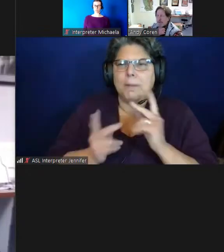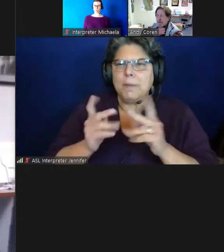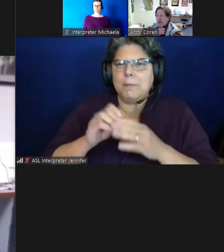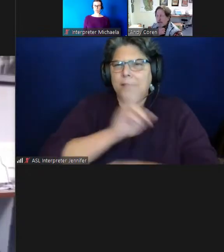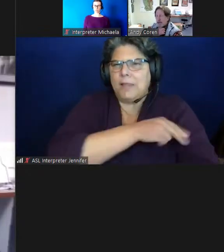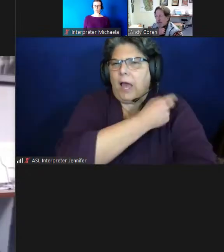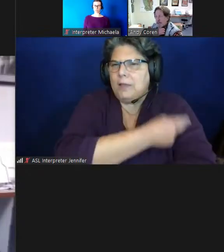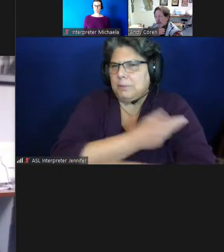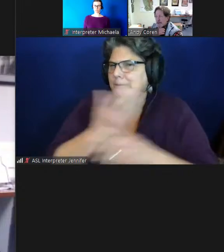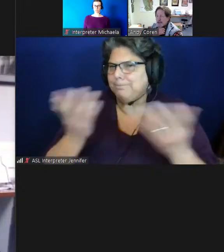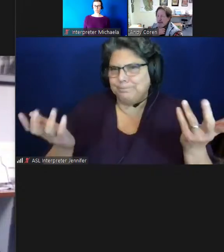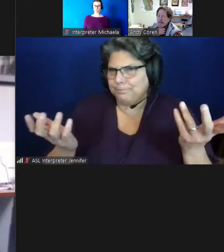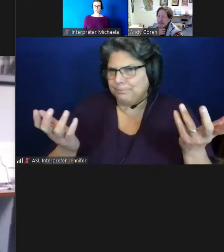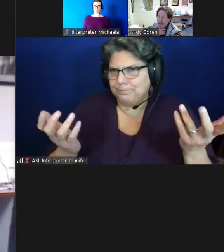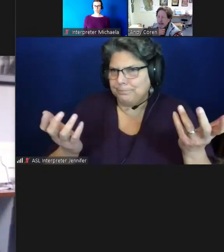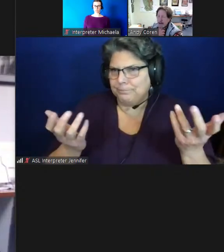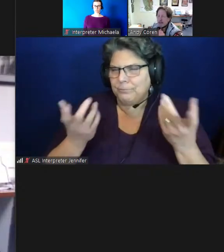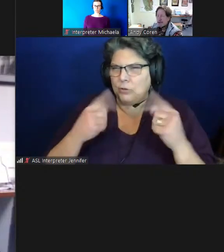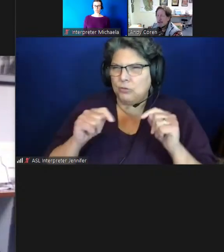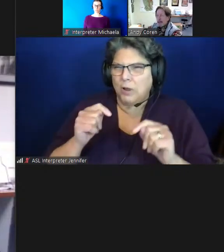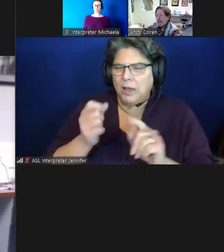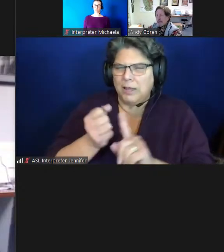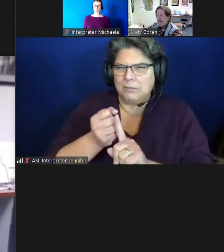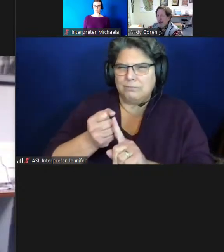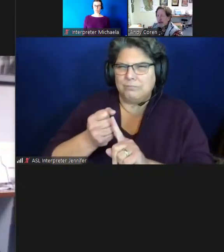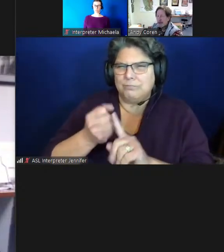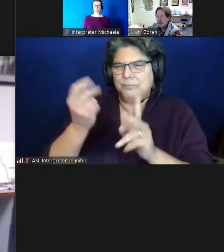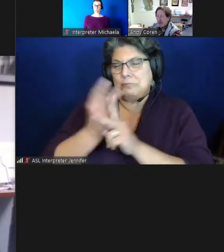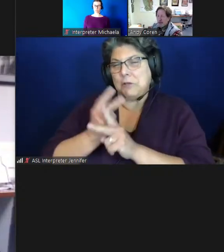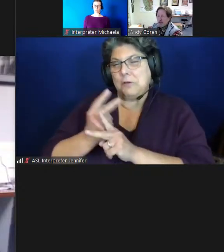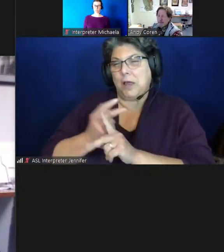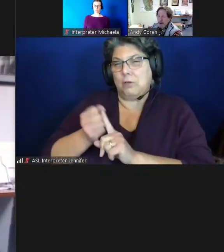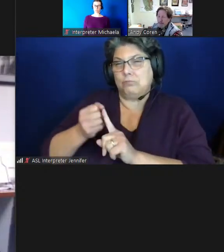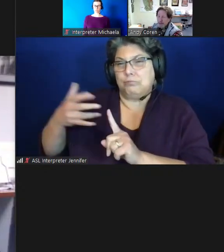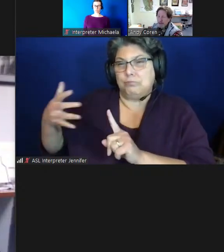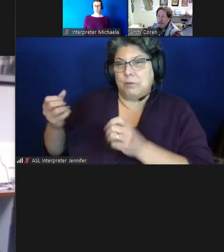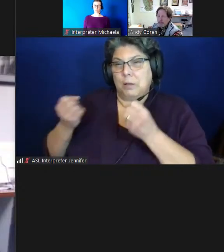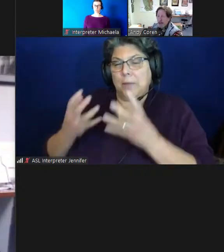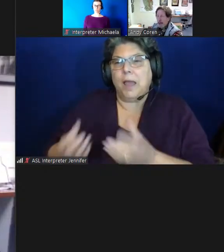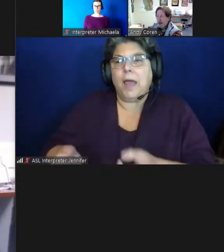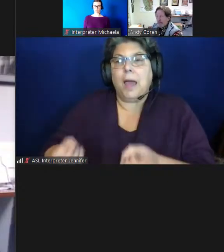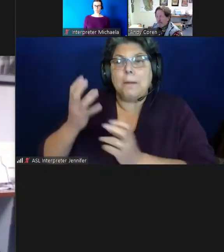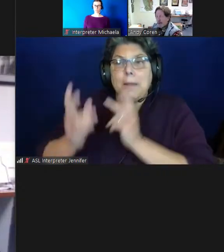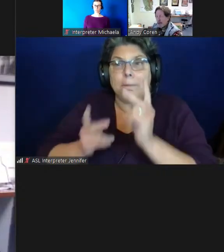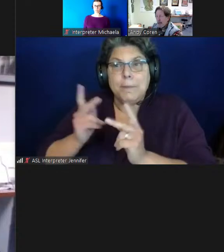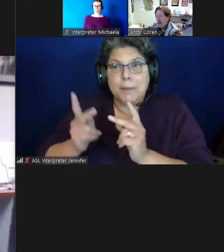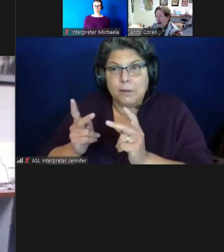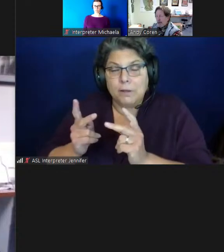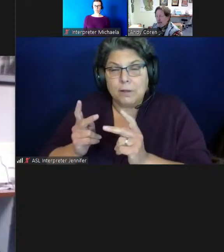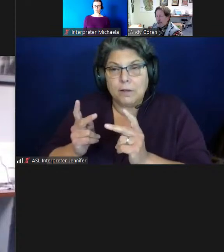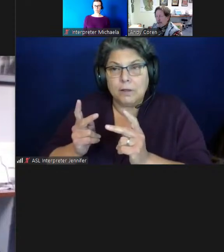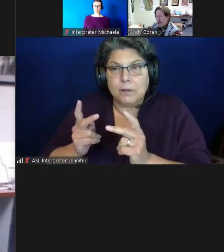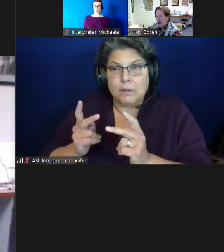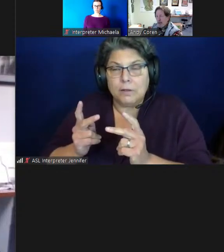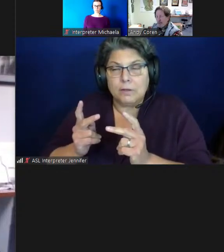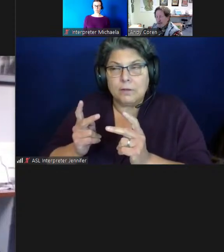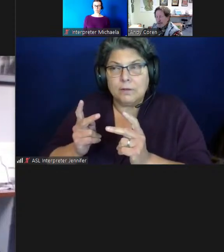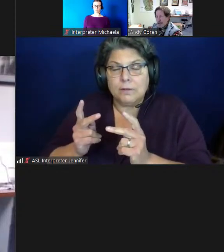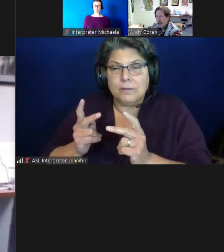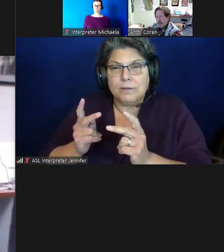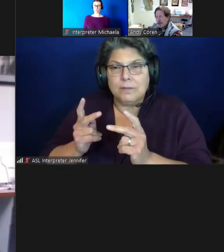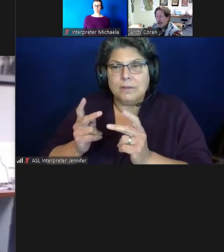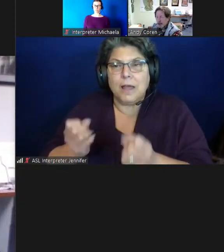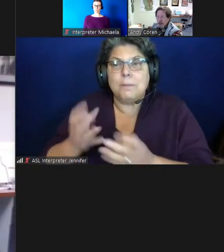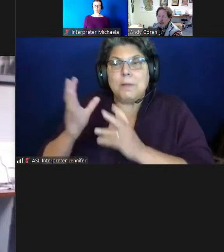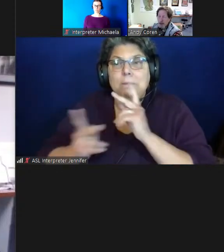the sort of extrapolating backwards, the volume or the prevalence of how much COVID is